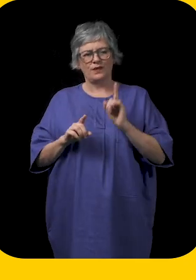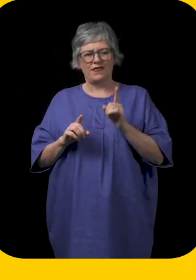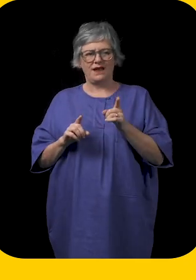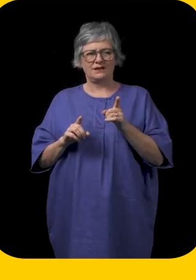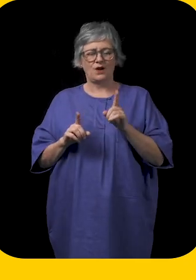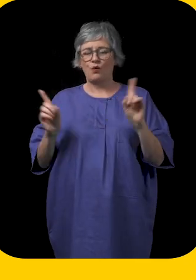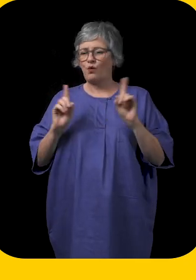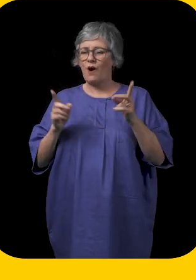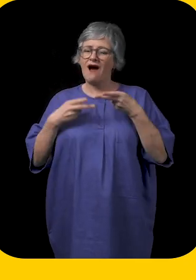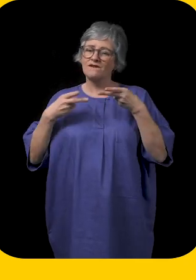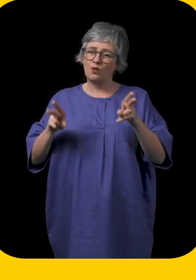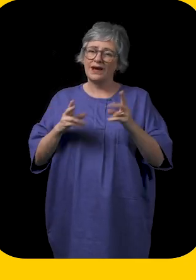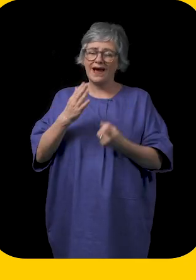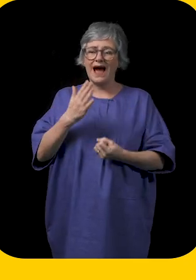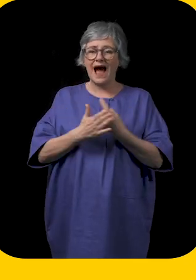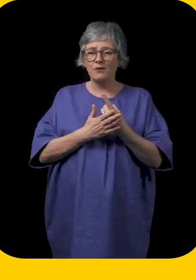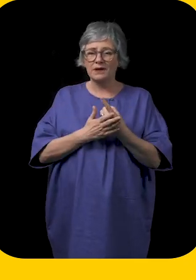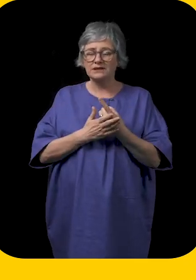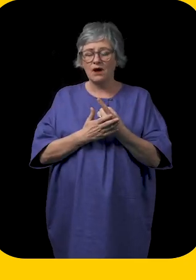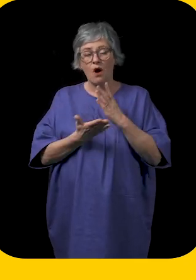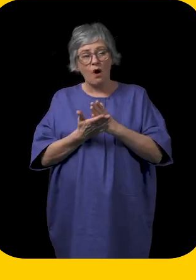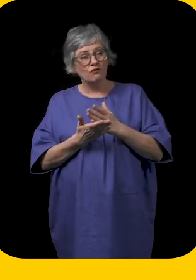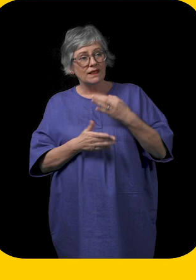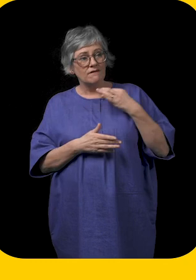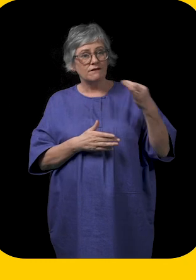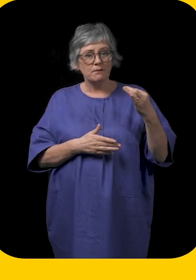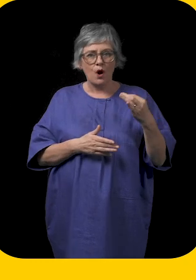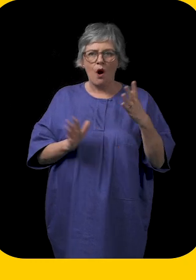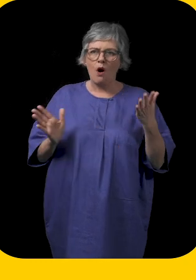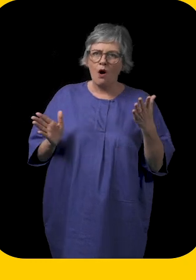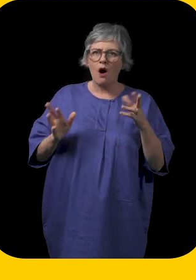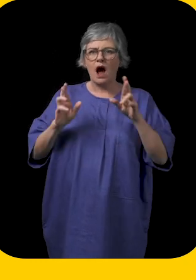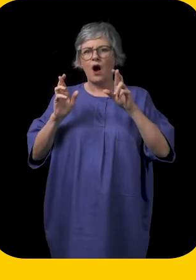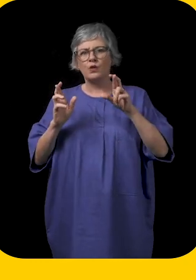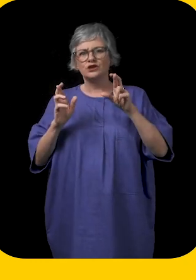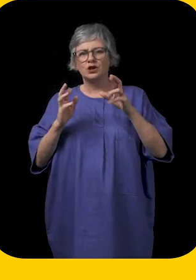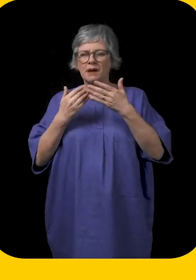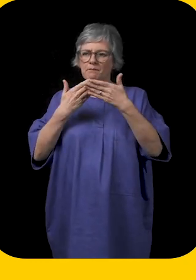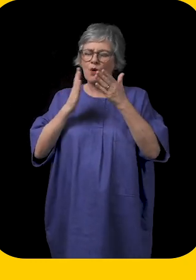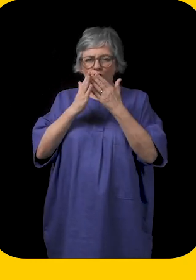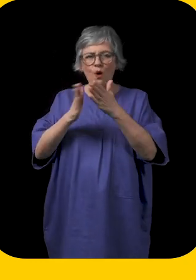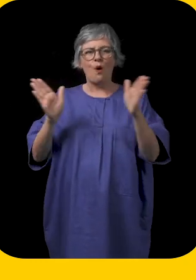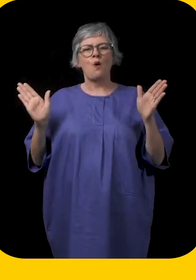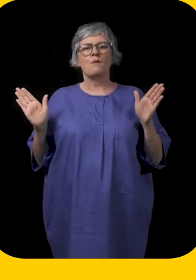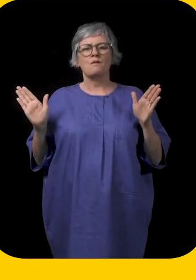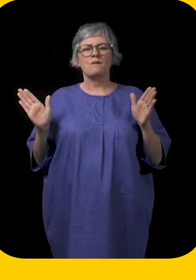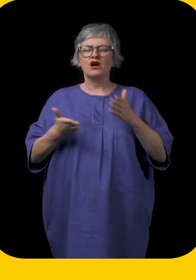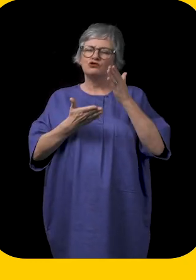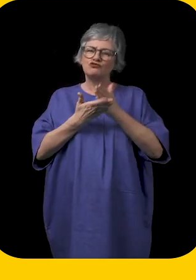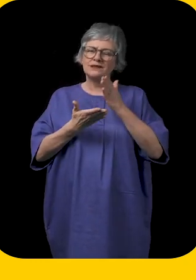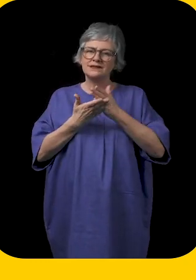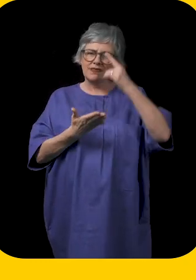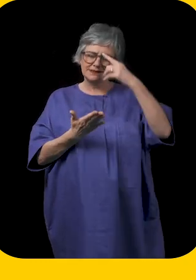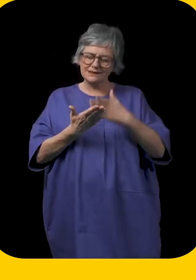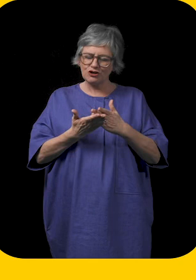be able to be at peace with that in whichever way it goes. If in the future I feel, oh, that is really vulnerable, or if in the future I feel, oh gosh, I wish I'd been